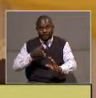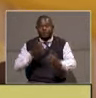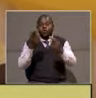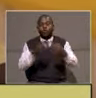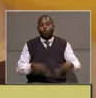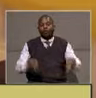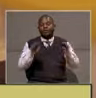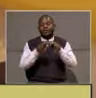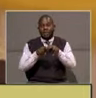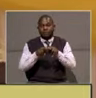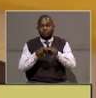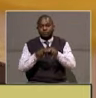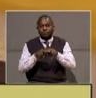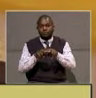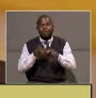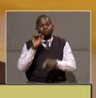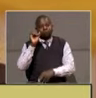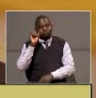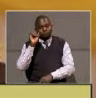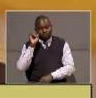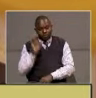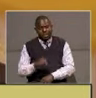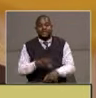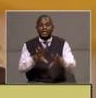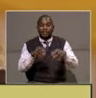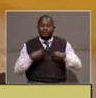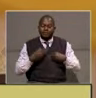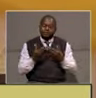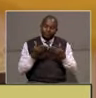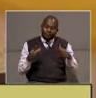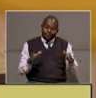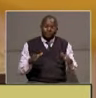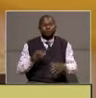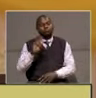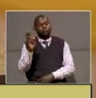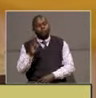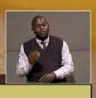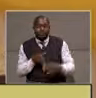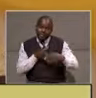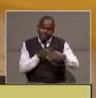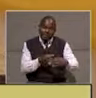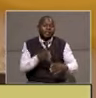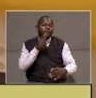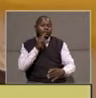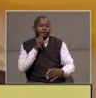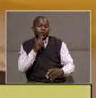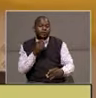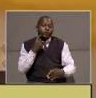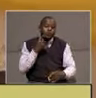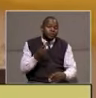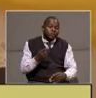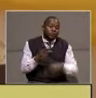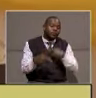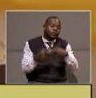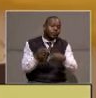contractor that he should allow free access to the site by the leaders so as to monitor progress of the